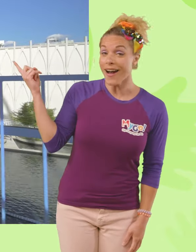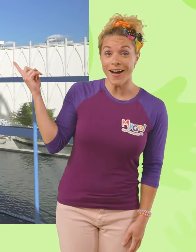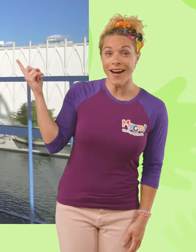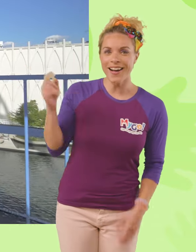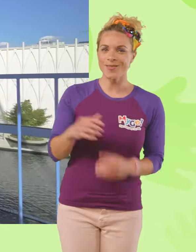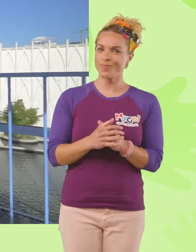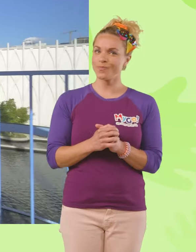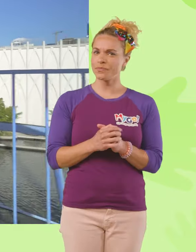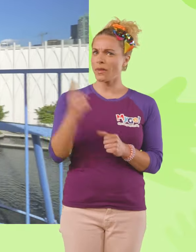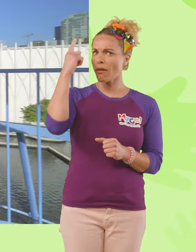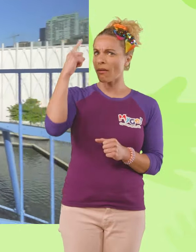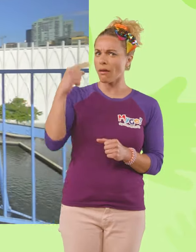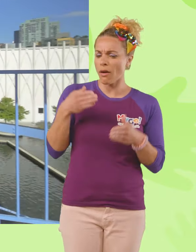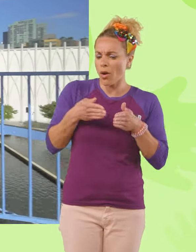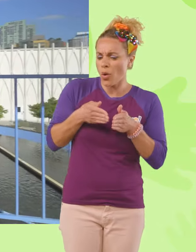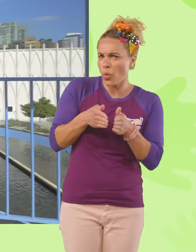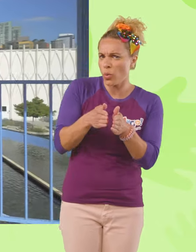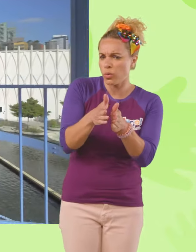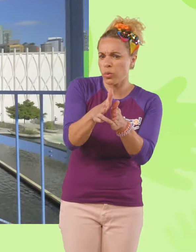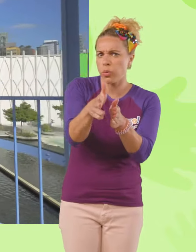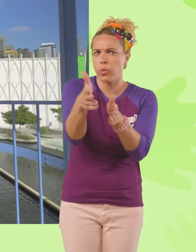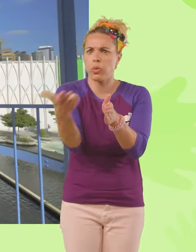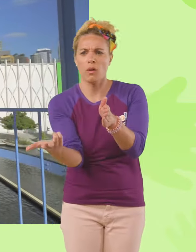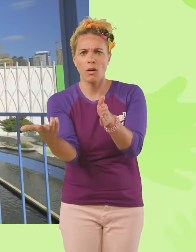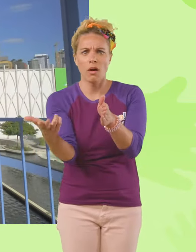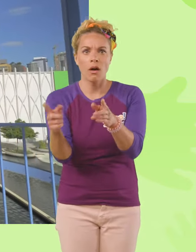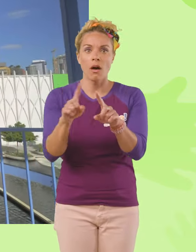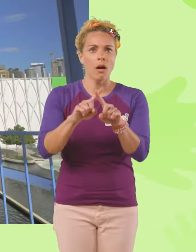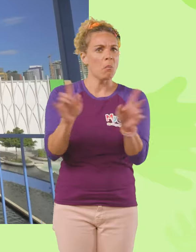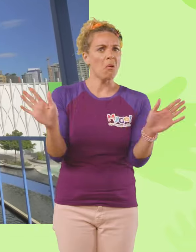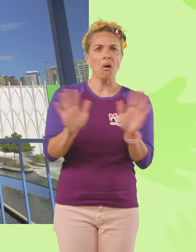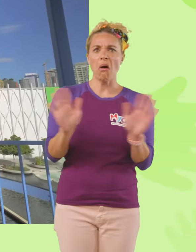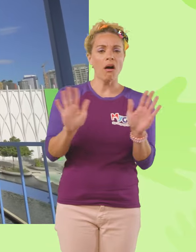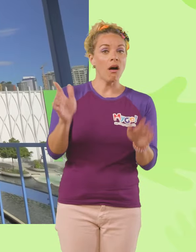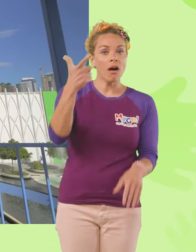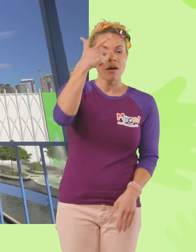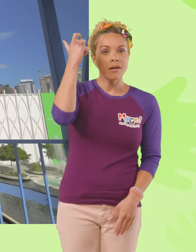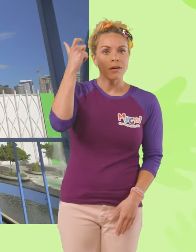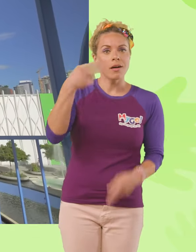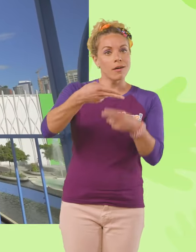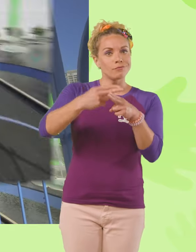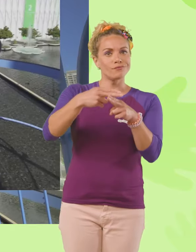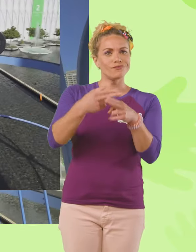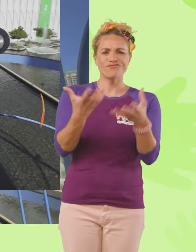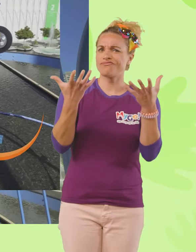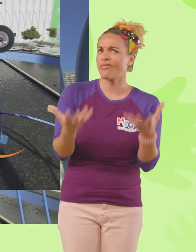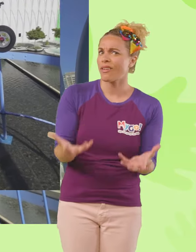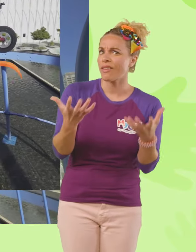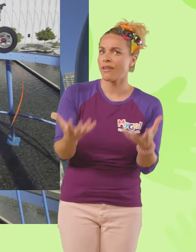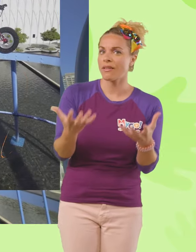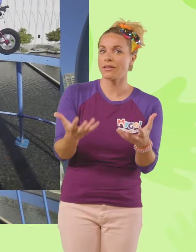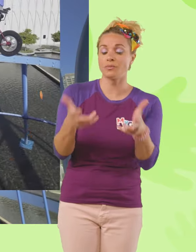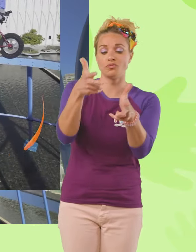See that? You would think I would fall off because it's a really thin rail, but I didn't because the weight is really